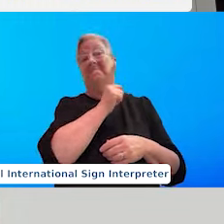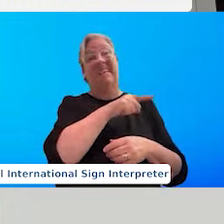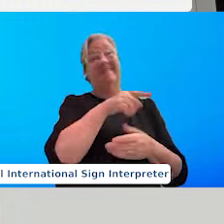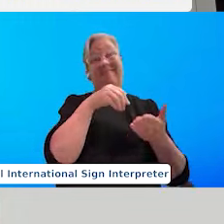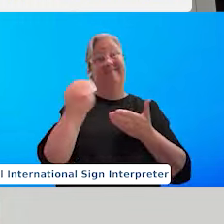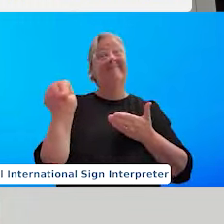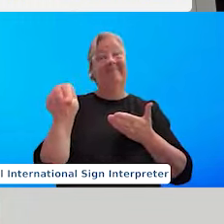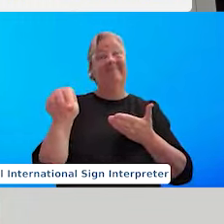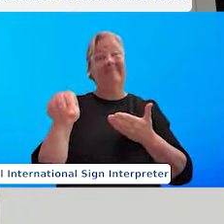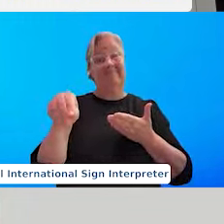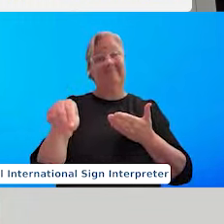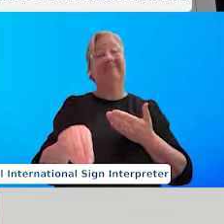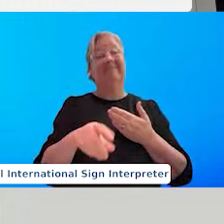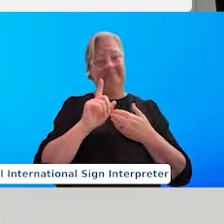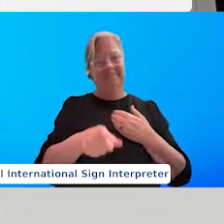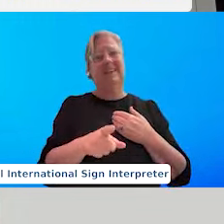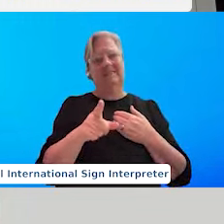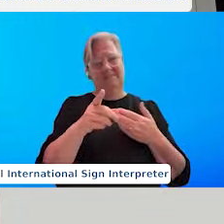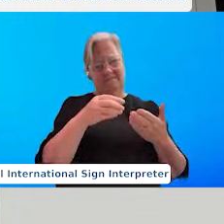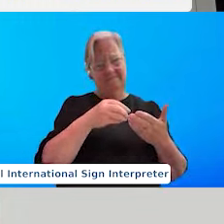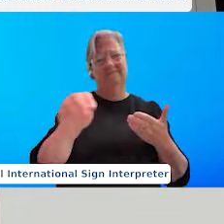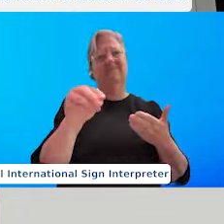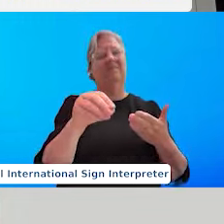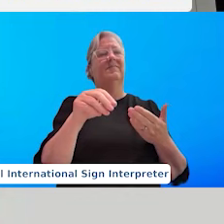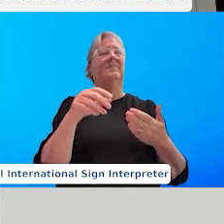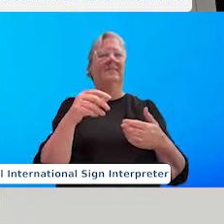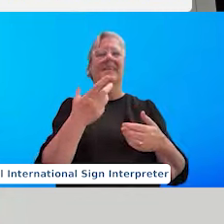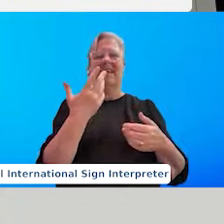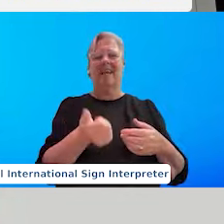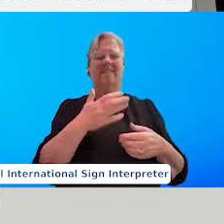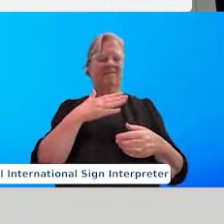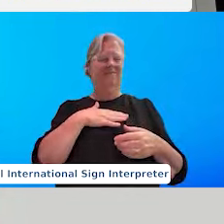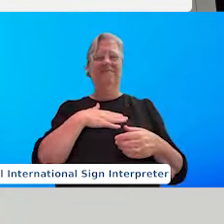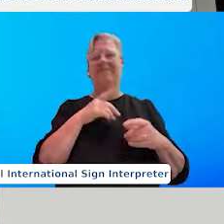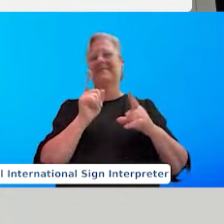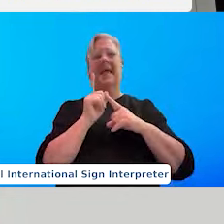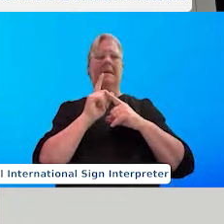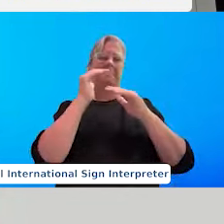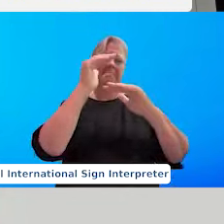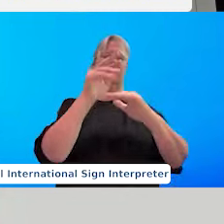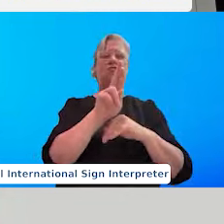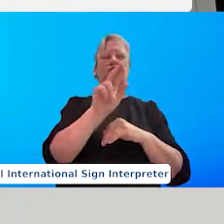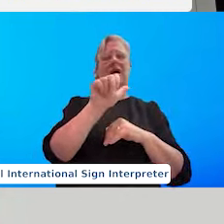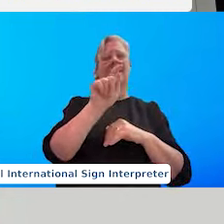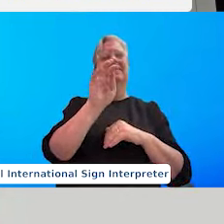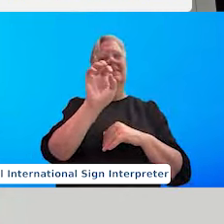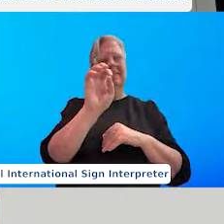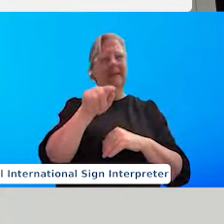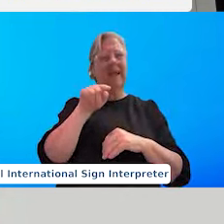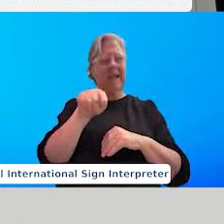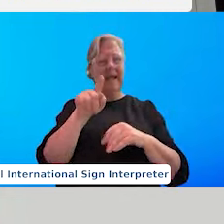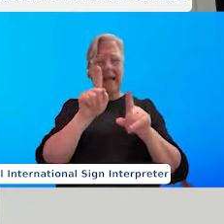employees, they are required to hire at least 2 persons with disabilities, like because it's 1%.